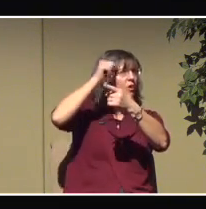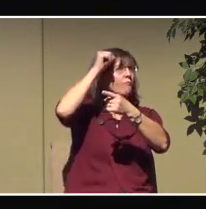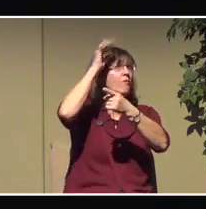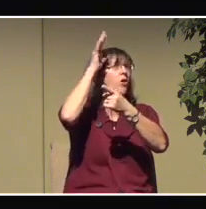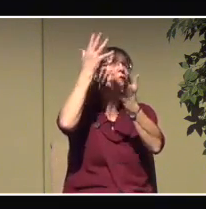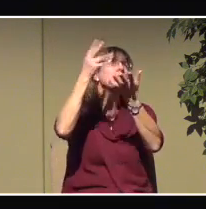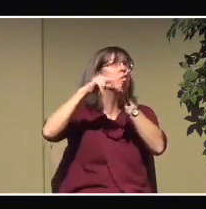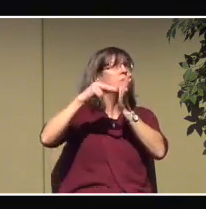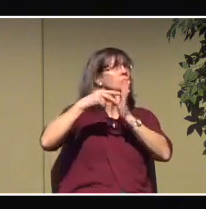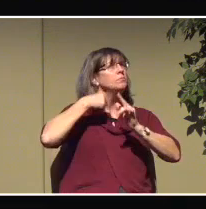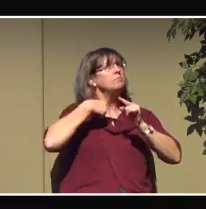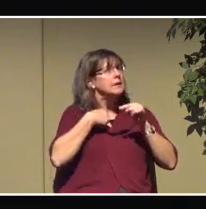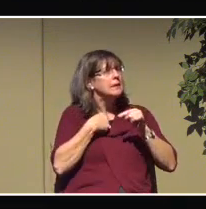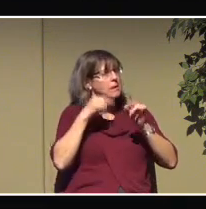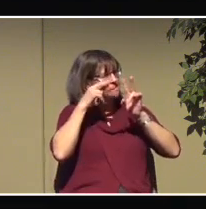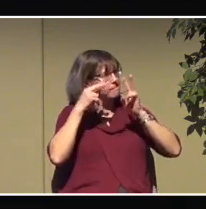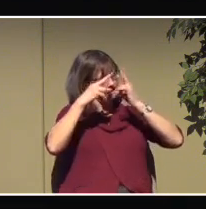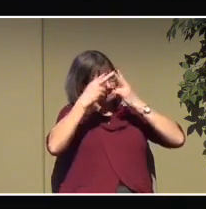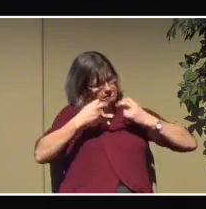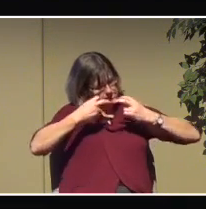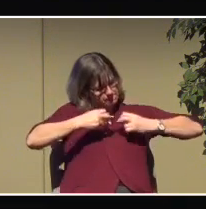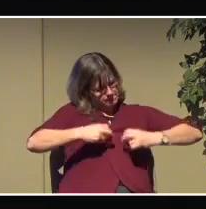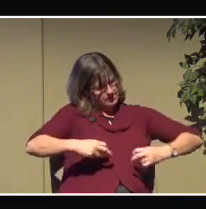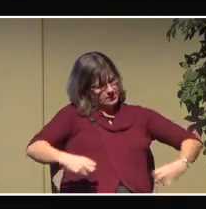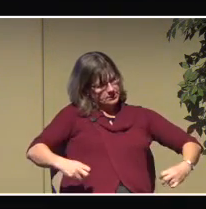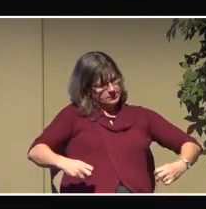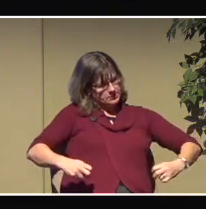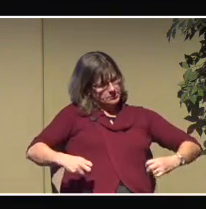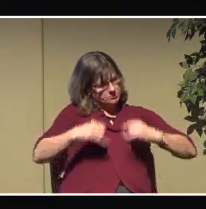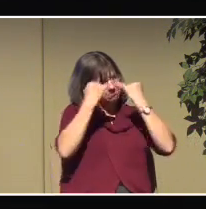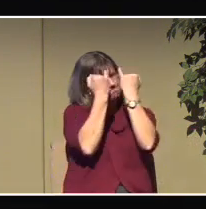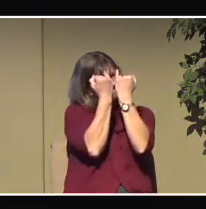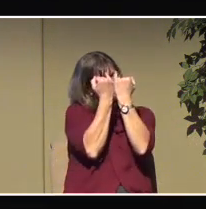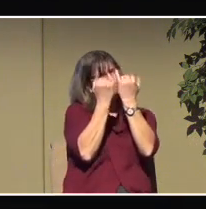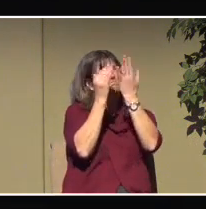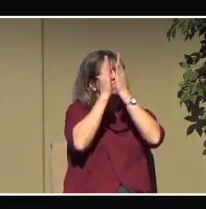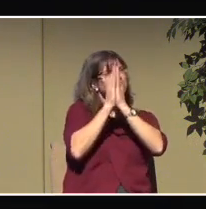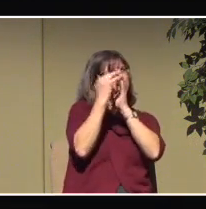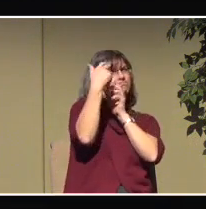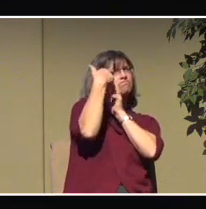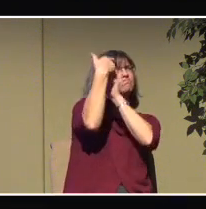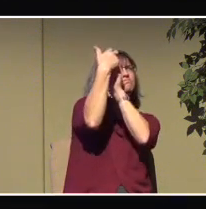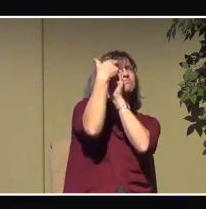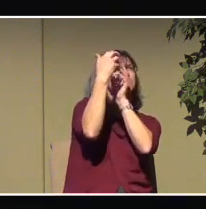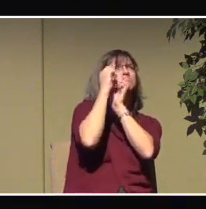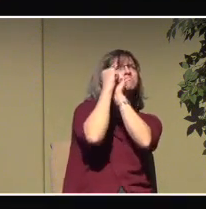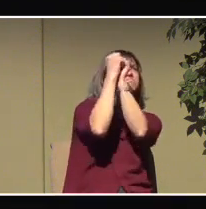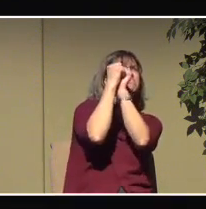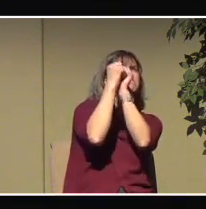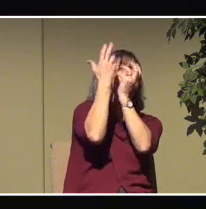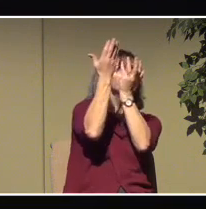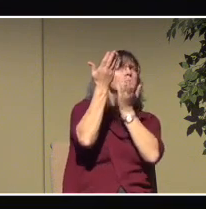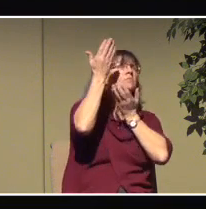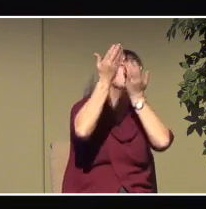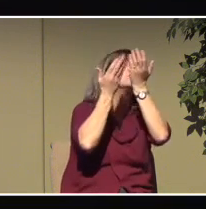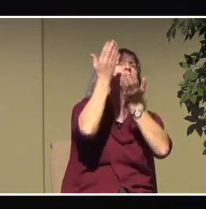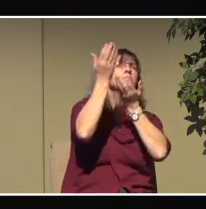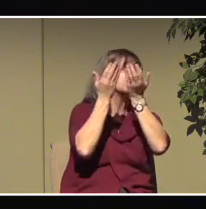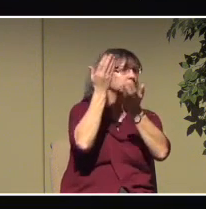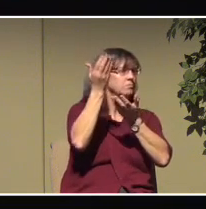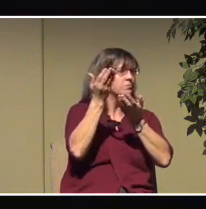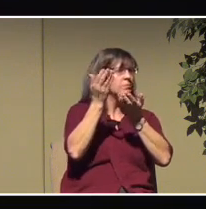me? Are there things that need to be rewritten? What was been my experience of Father? How have I been a